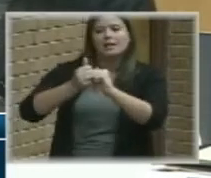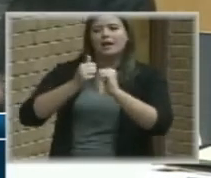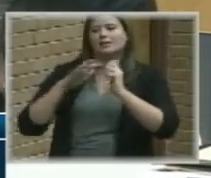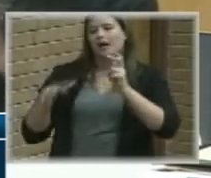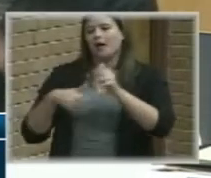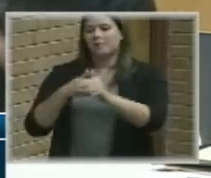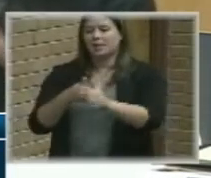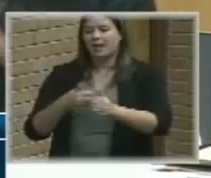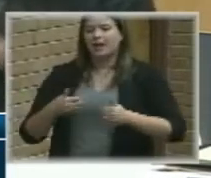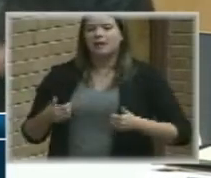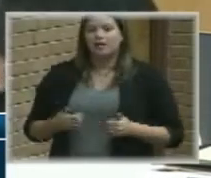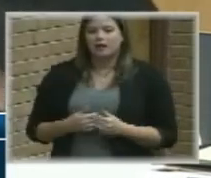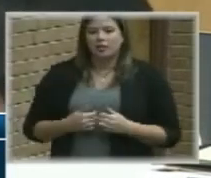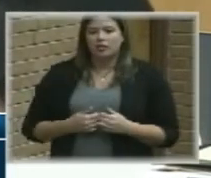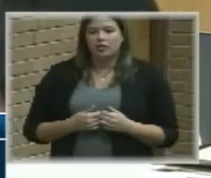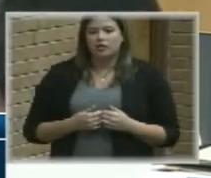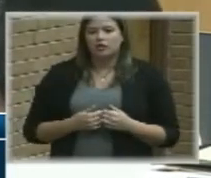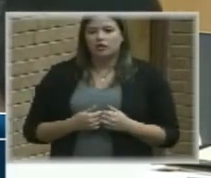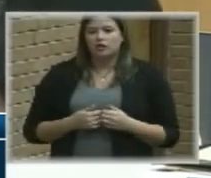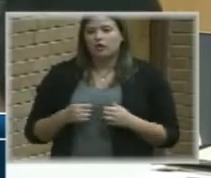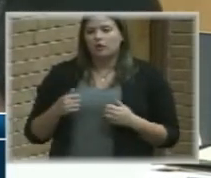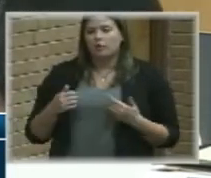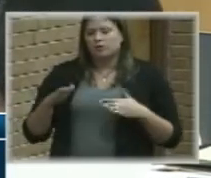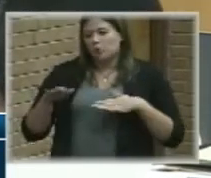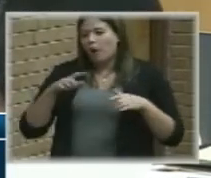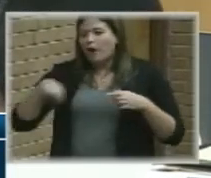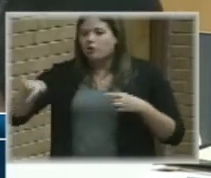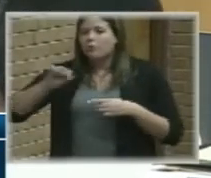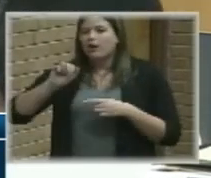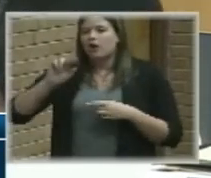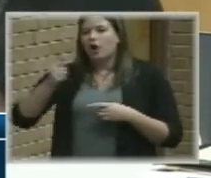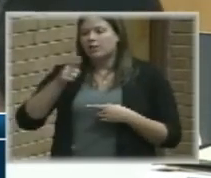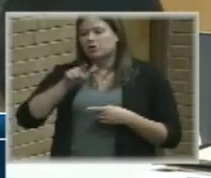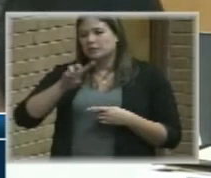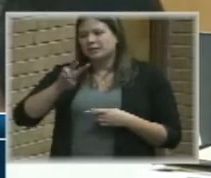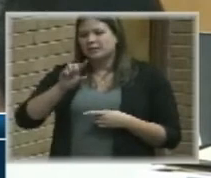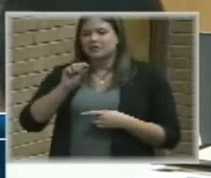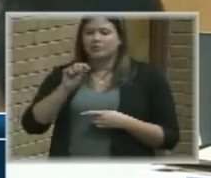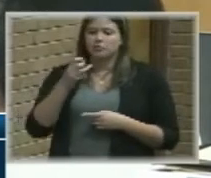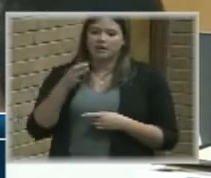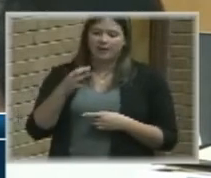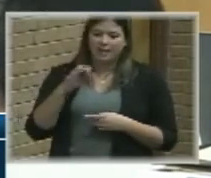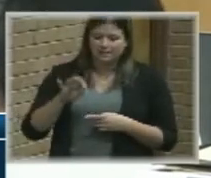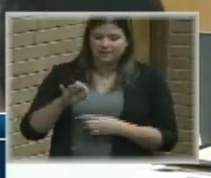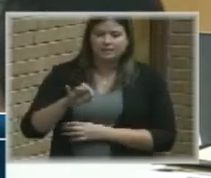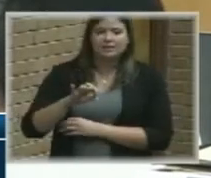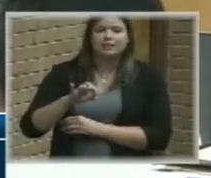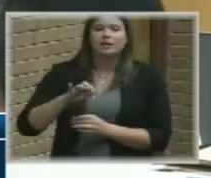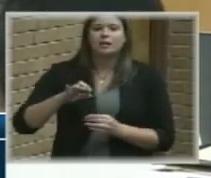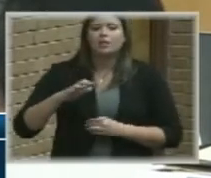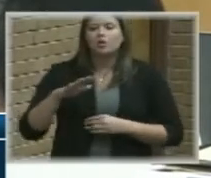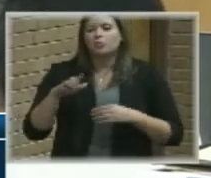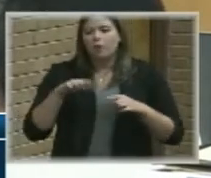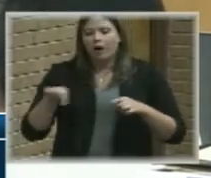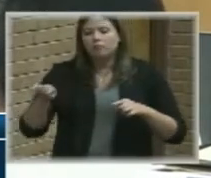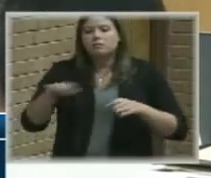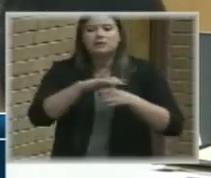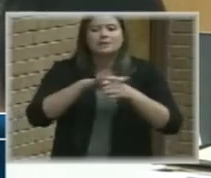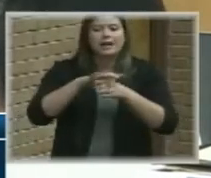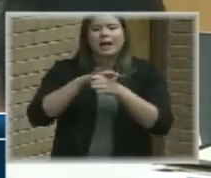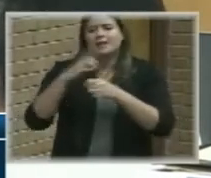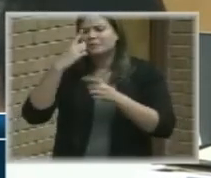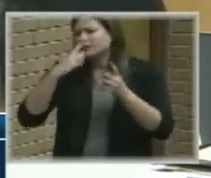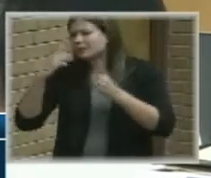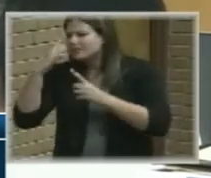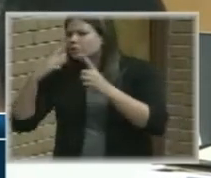update. There was a walkthrough on August 26, 2019. Walkthrough of the site submitted for consideration